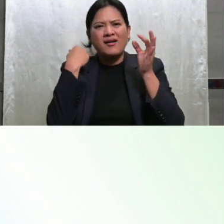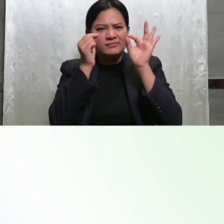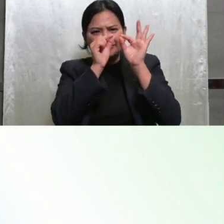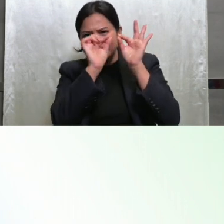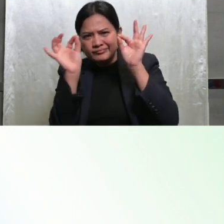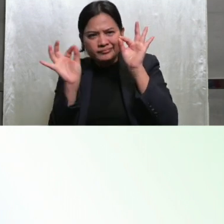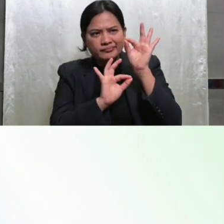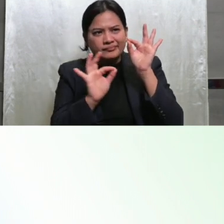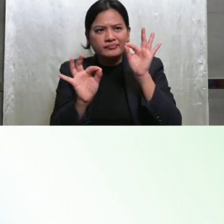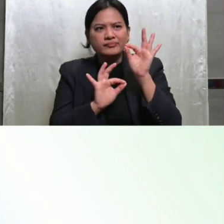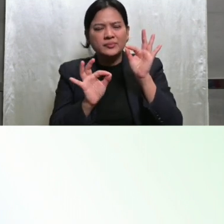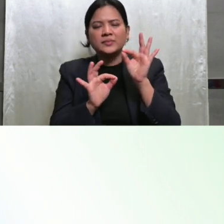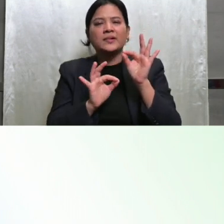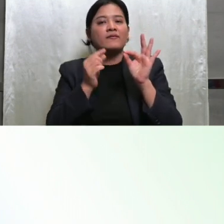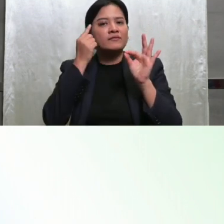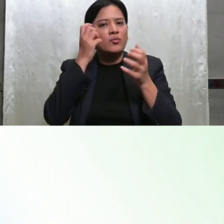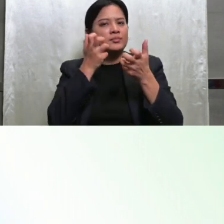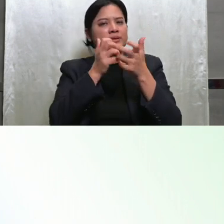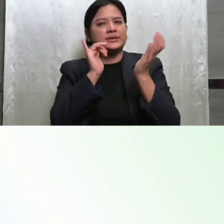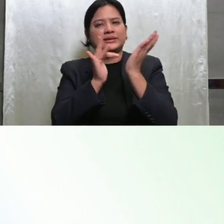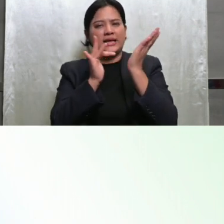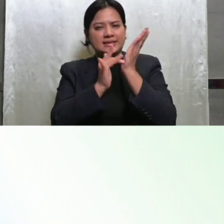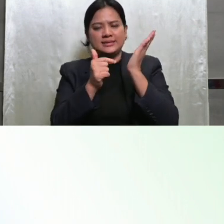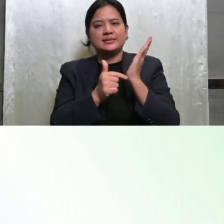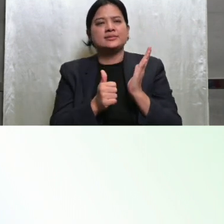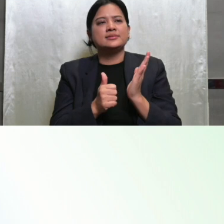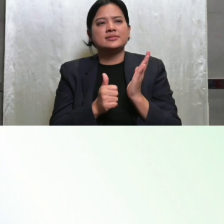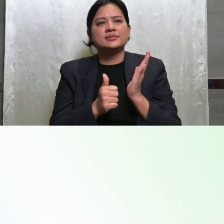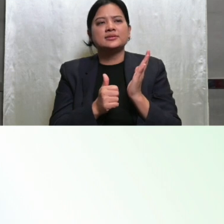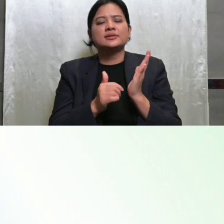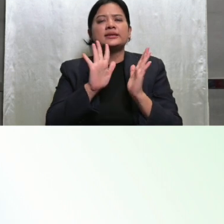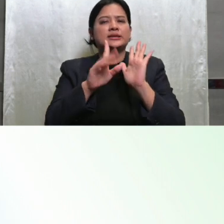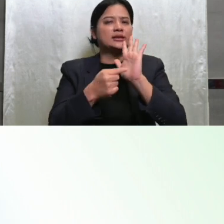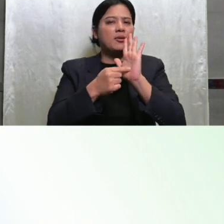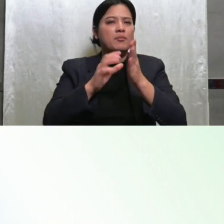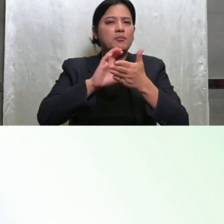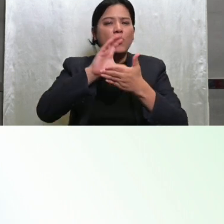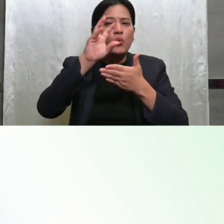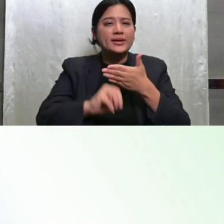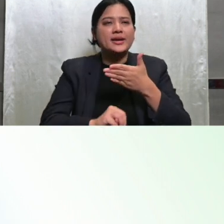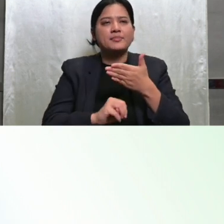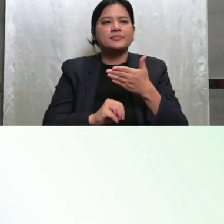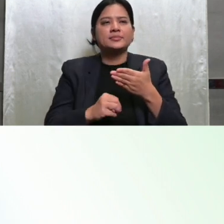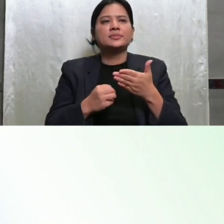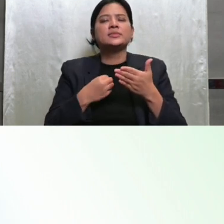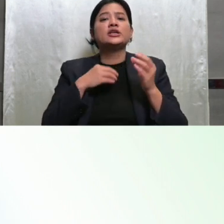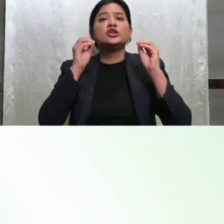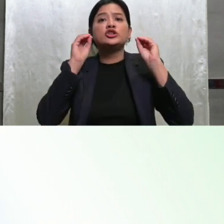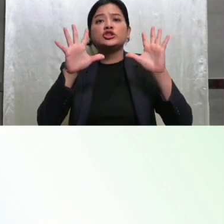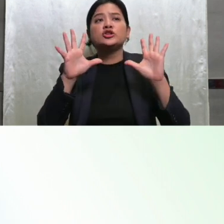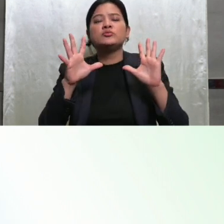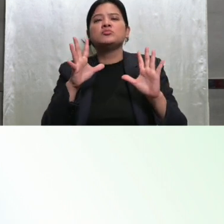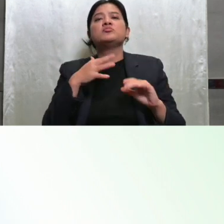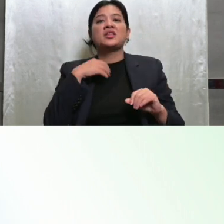short lesson exemplars can be implemented by the teachers for 1 week, for example, when they teach a certain course